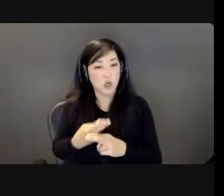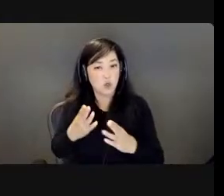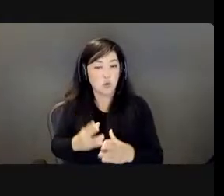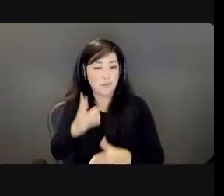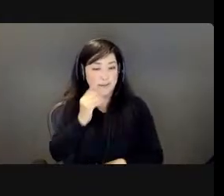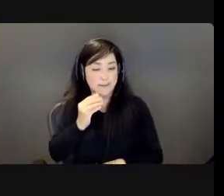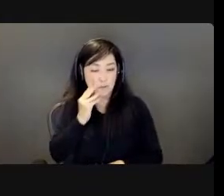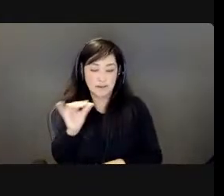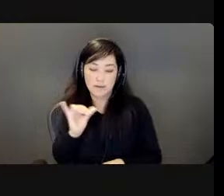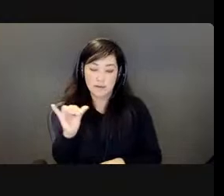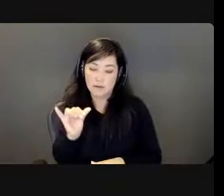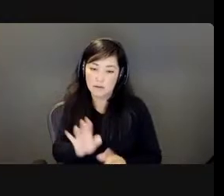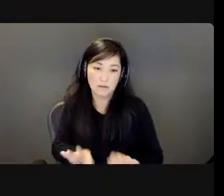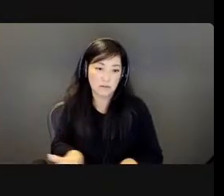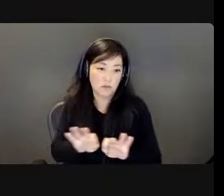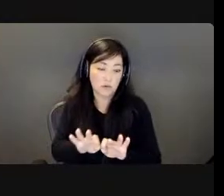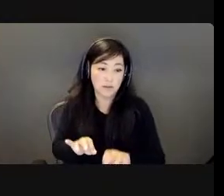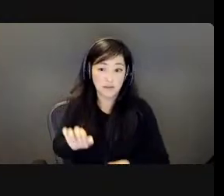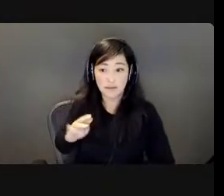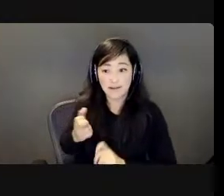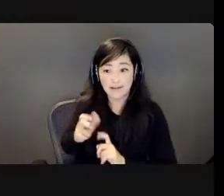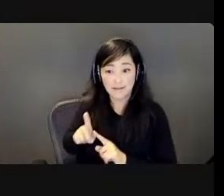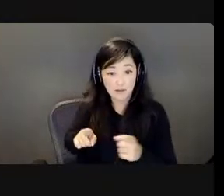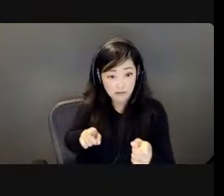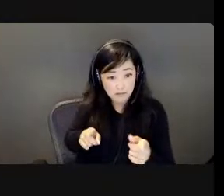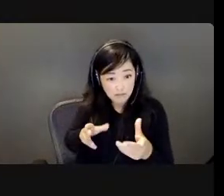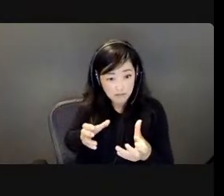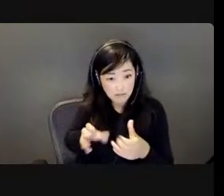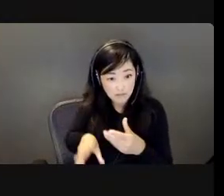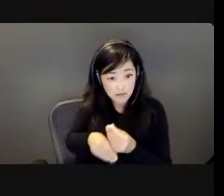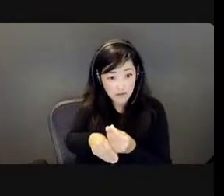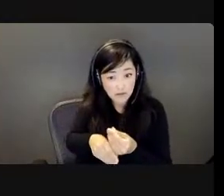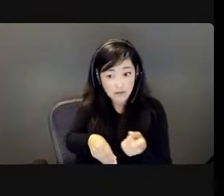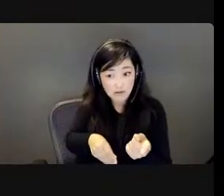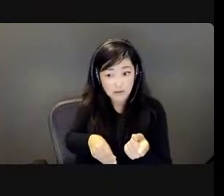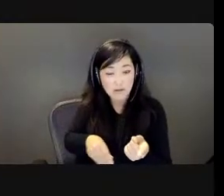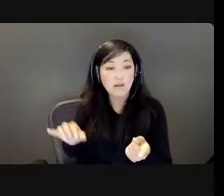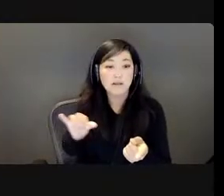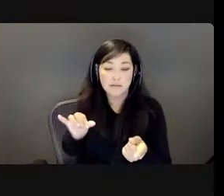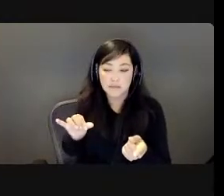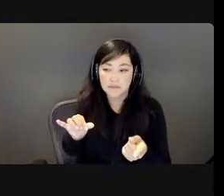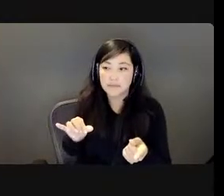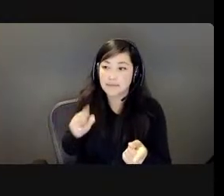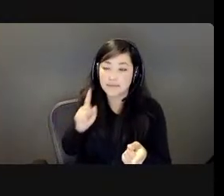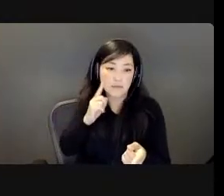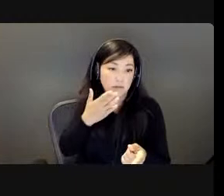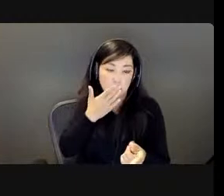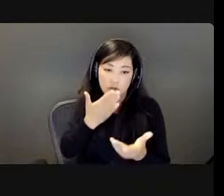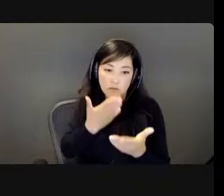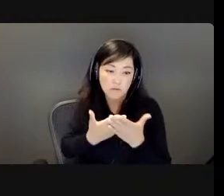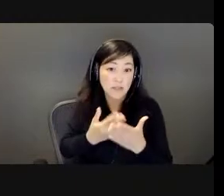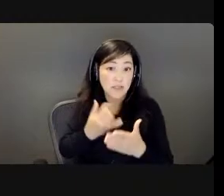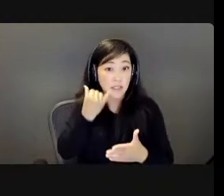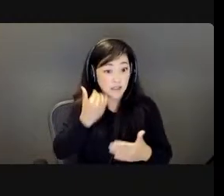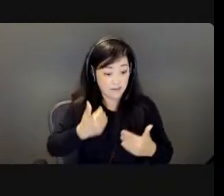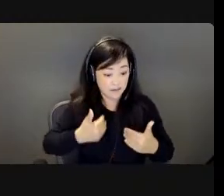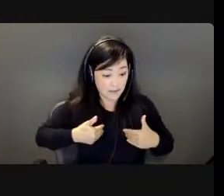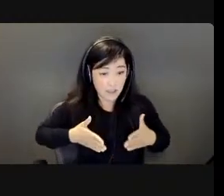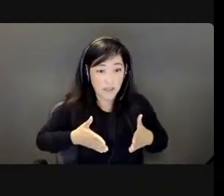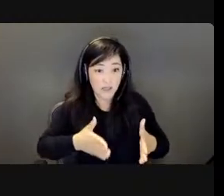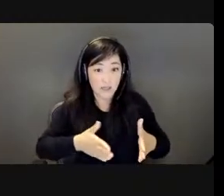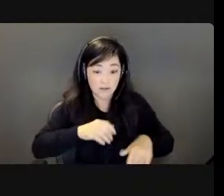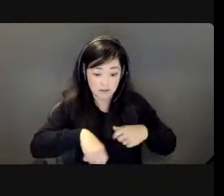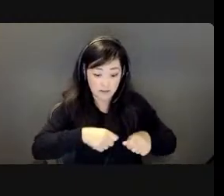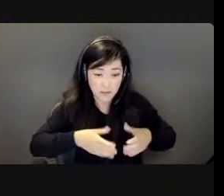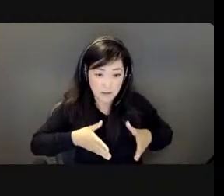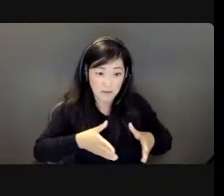Yeah, sure. Yeah, I think let's add to also that it is great when I do hear of bike paths or different groups that